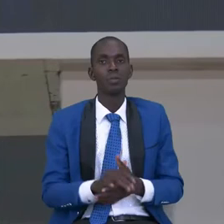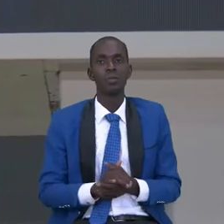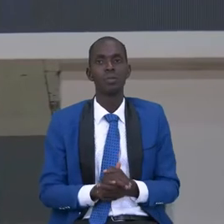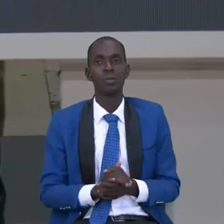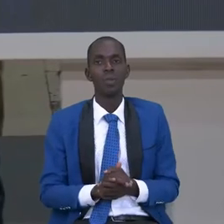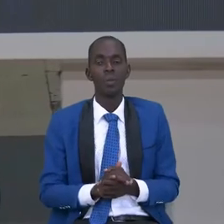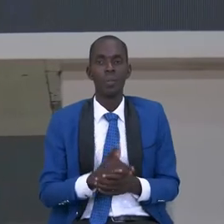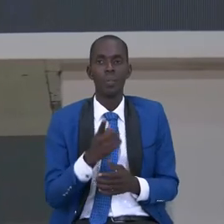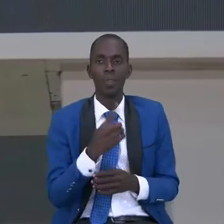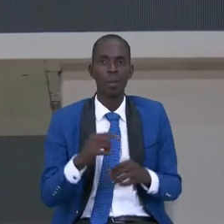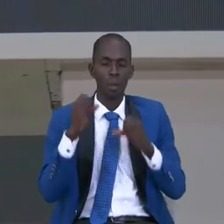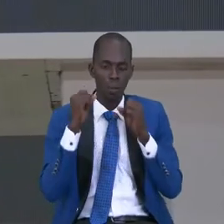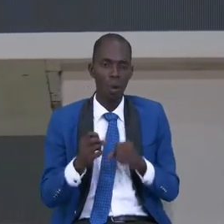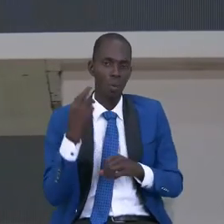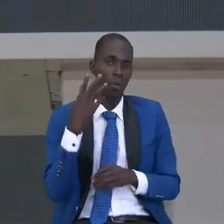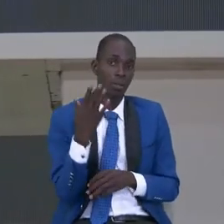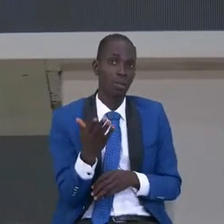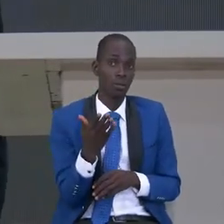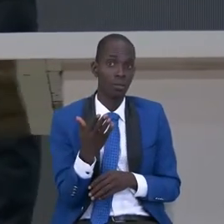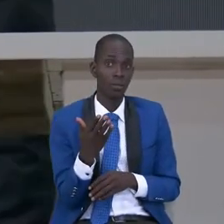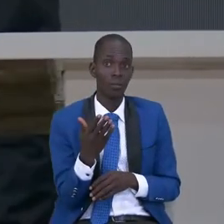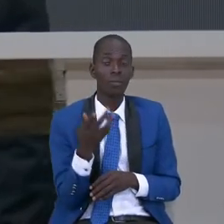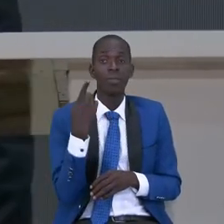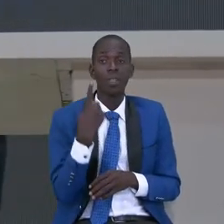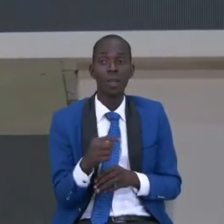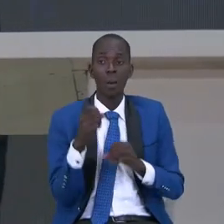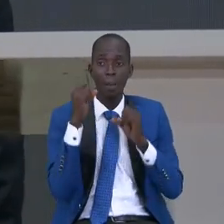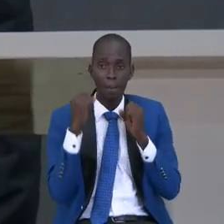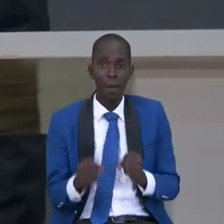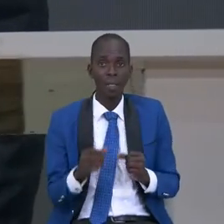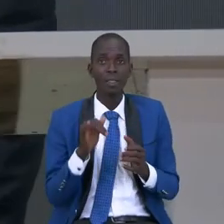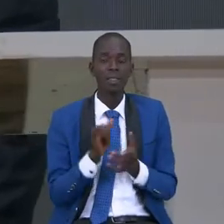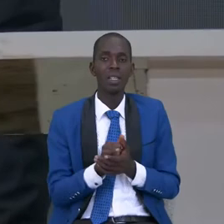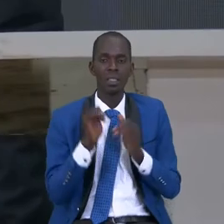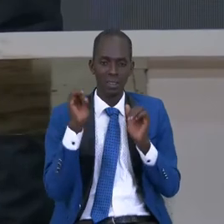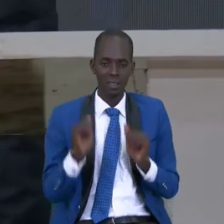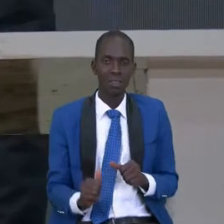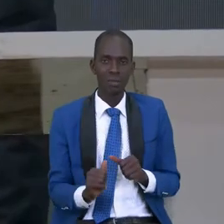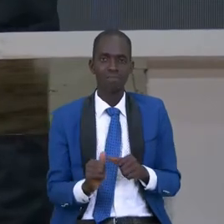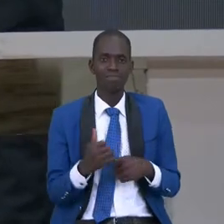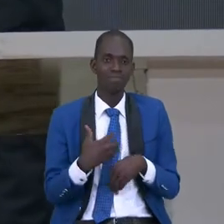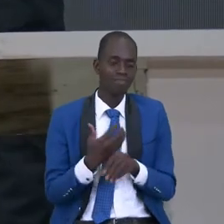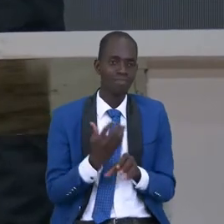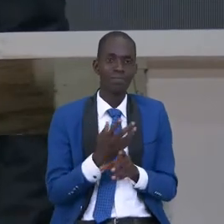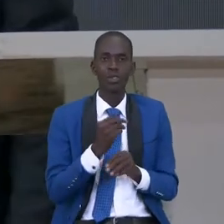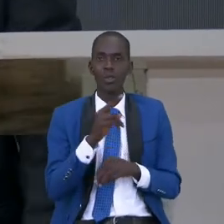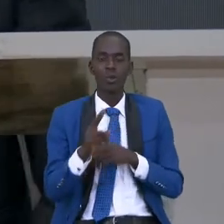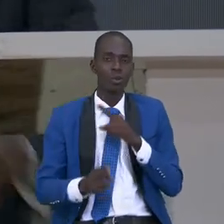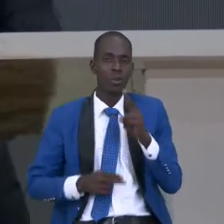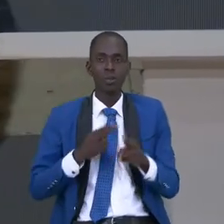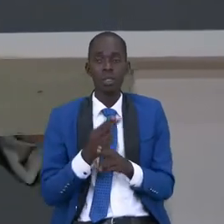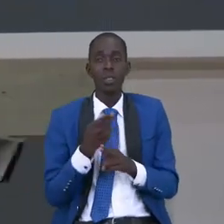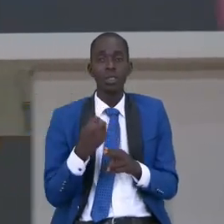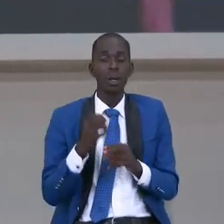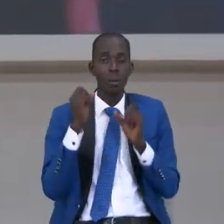The power was there. The power that can recreate the whole universe. The power was